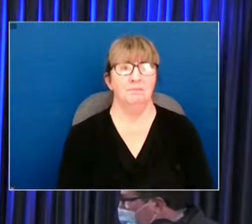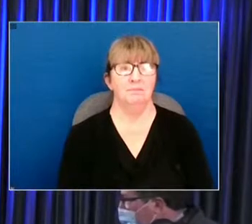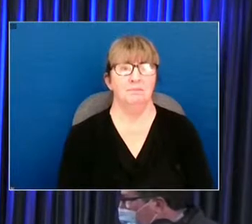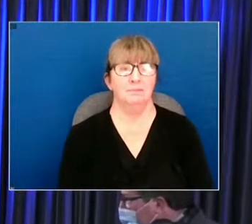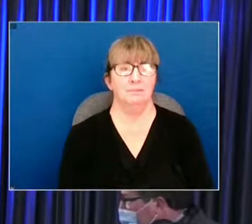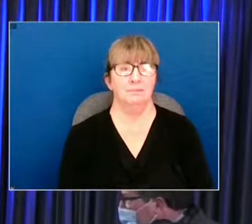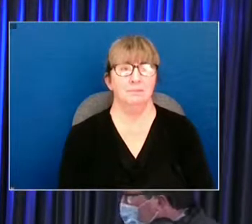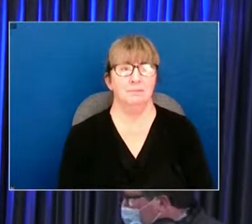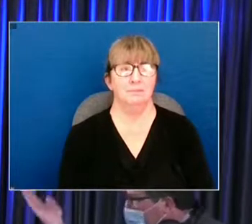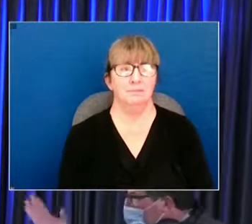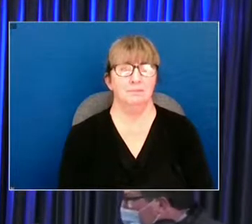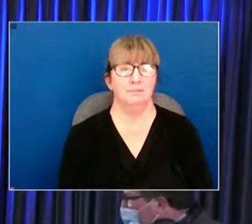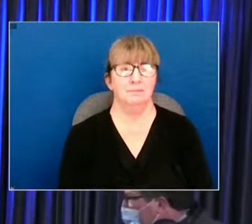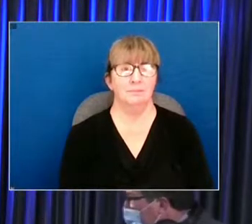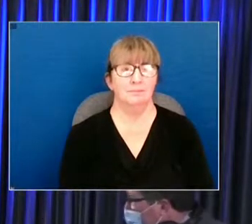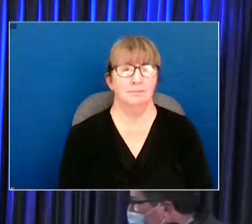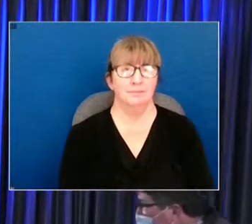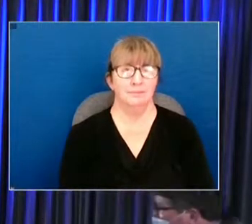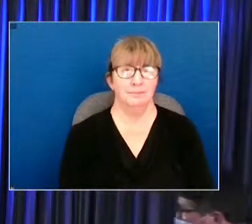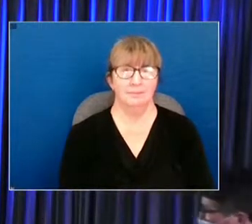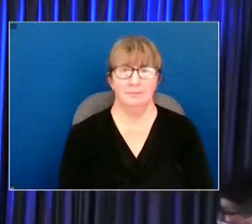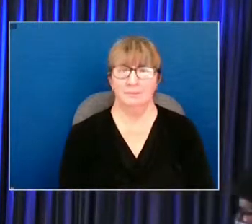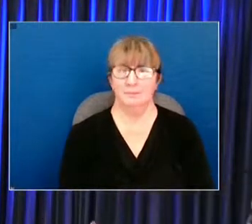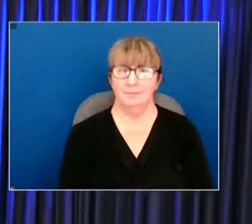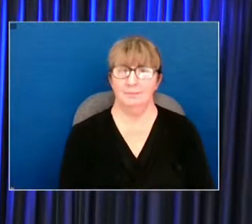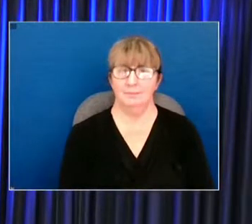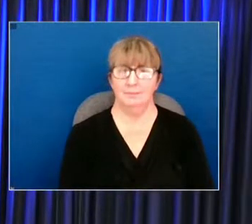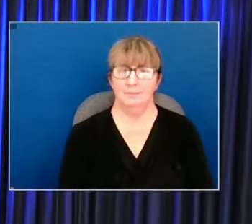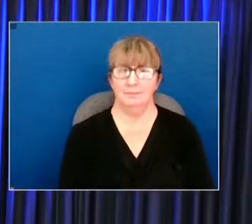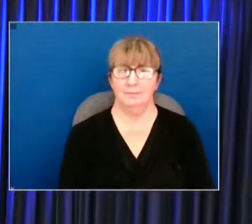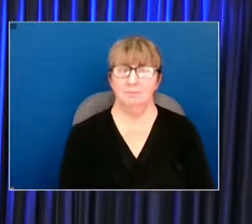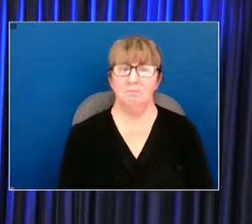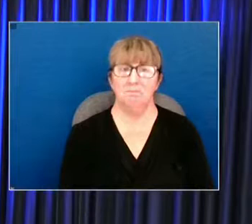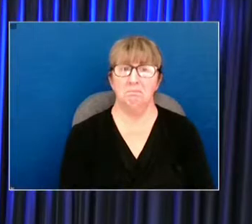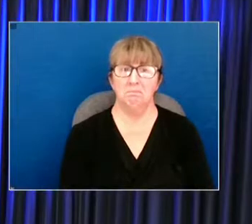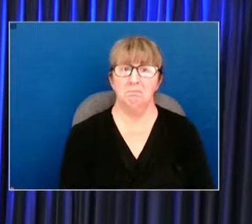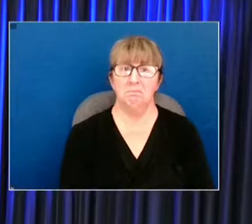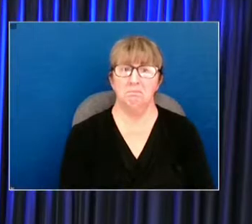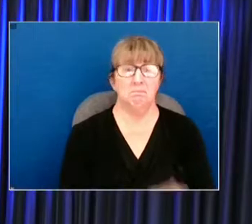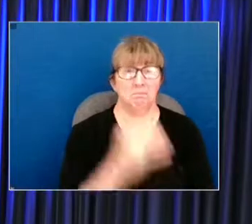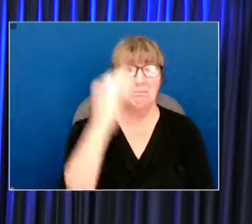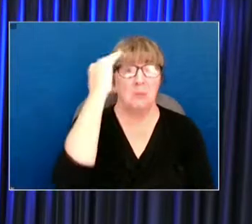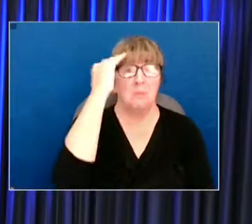by 3 in the afternoon, I've already burned it through. Oh, I'm familiar.